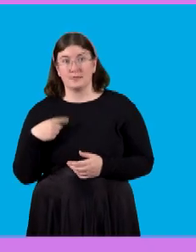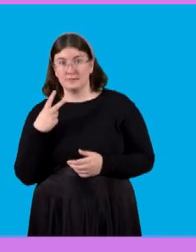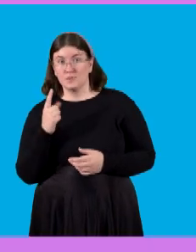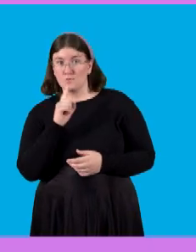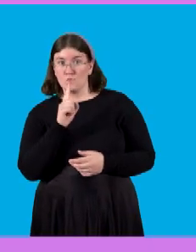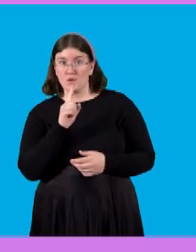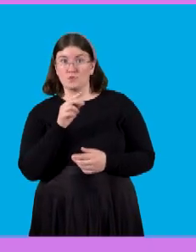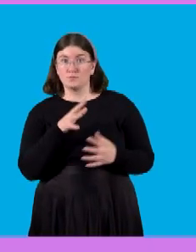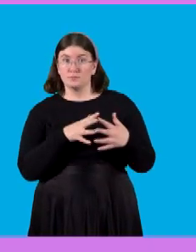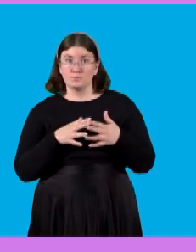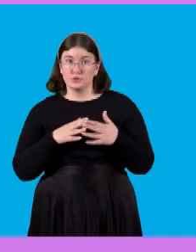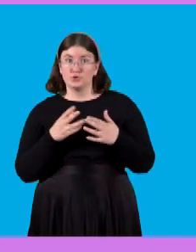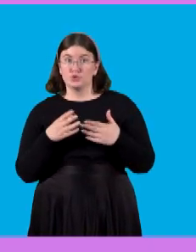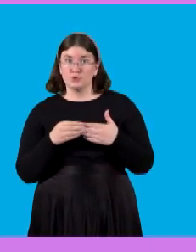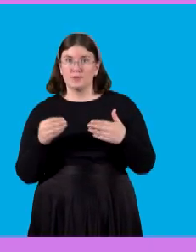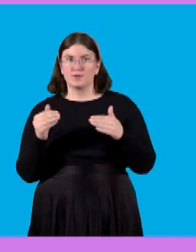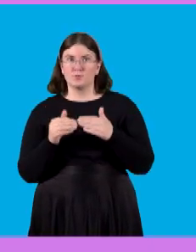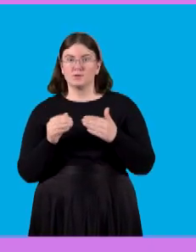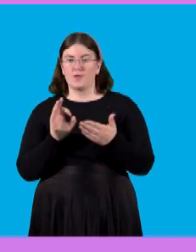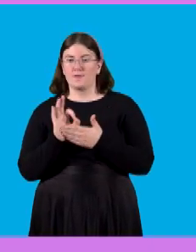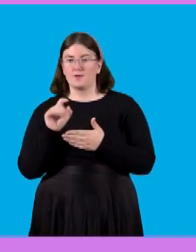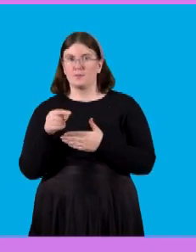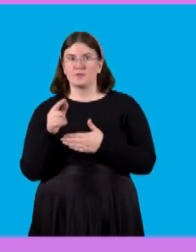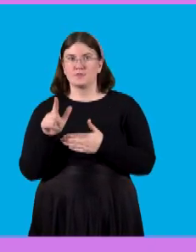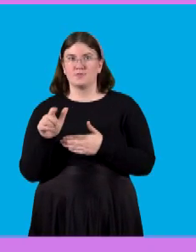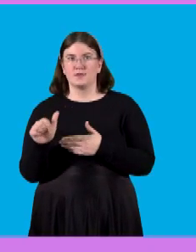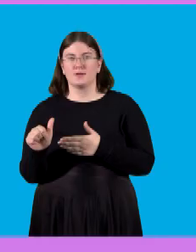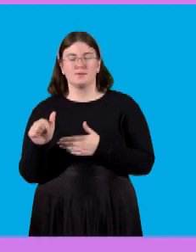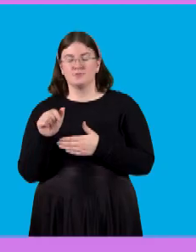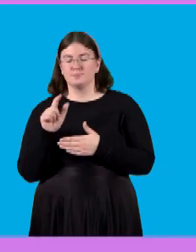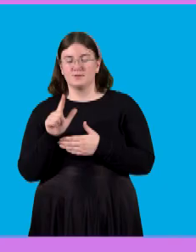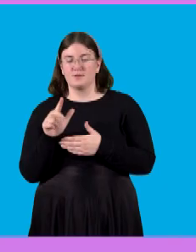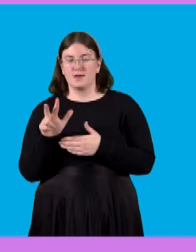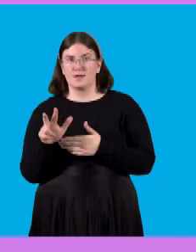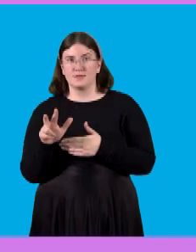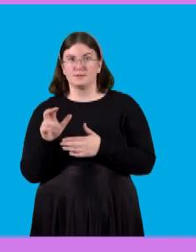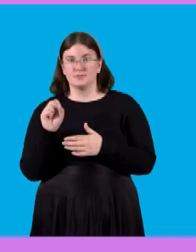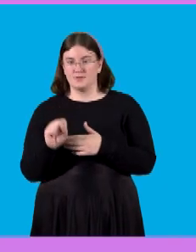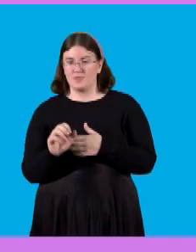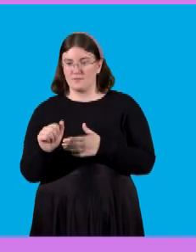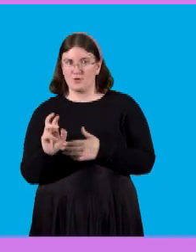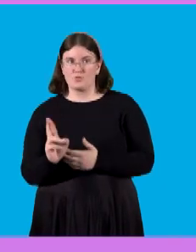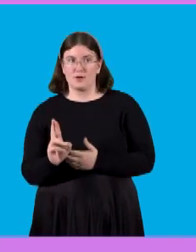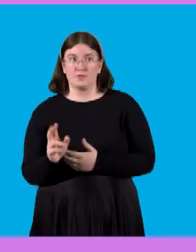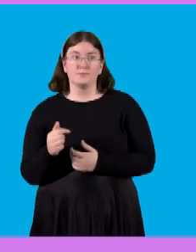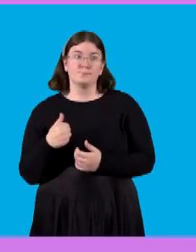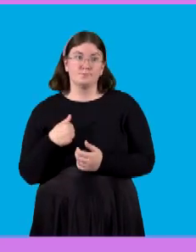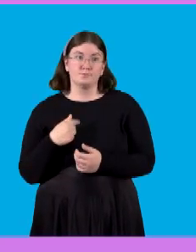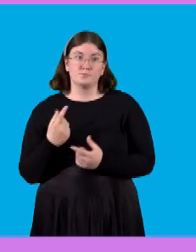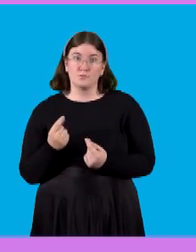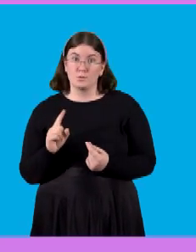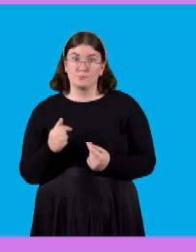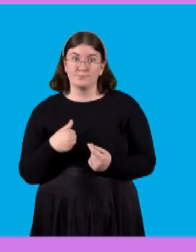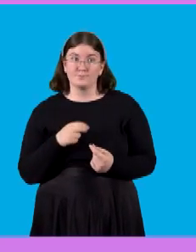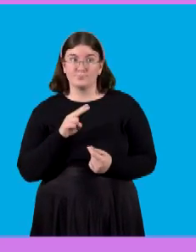US dollar equals 13.378 South African rand. So therefore my next step will be to take my